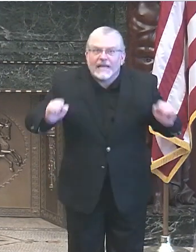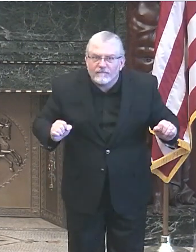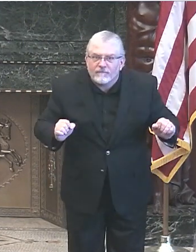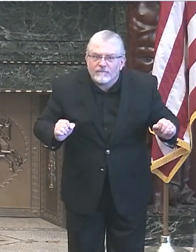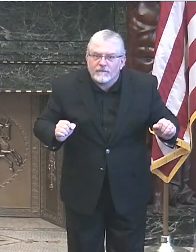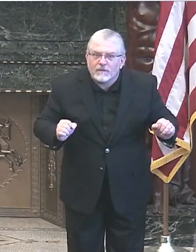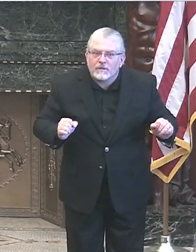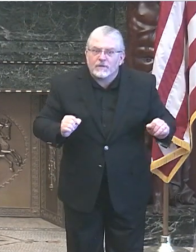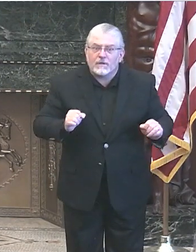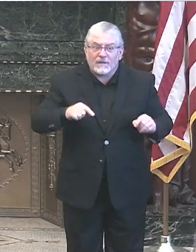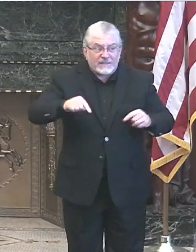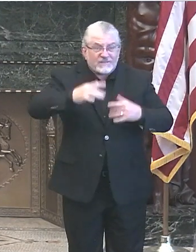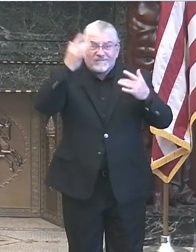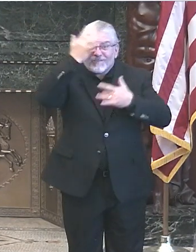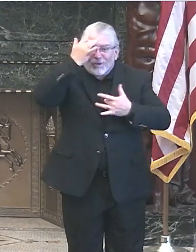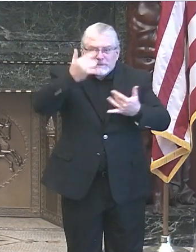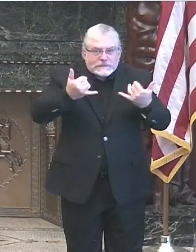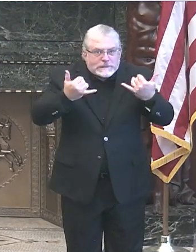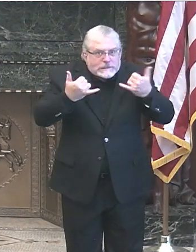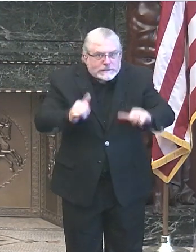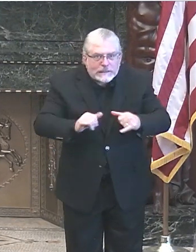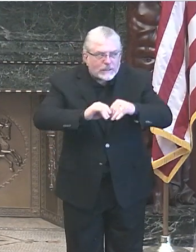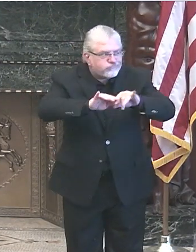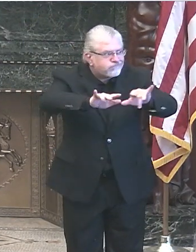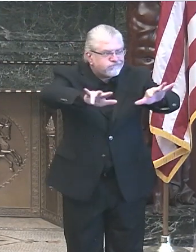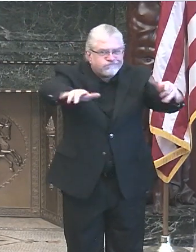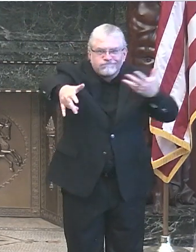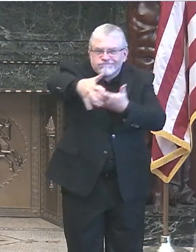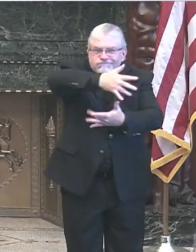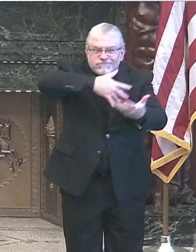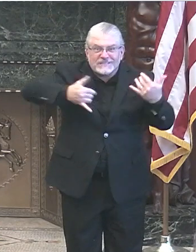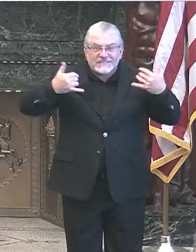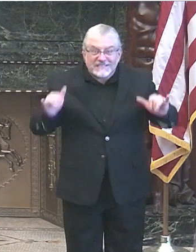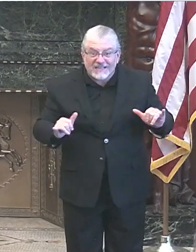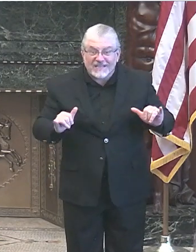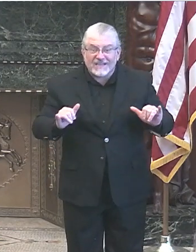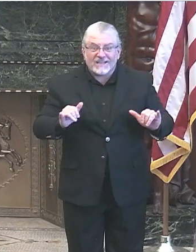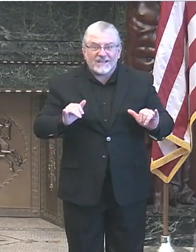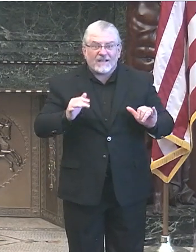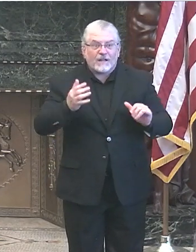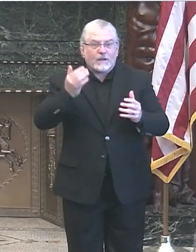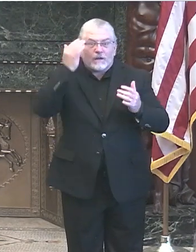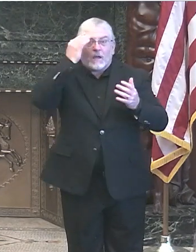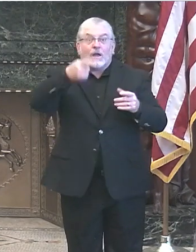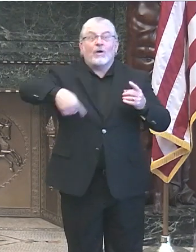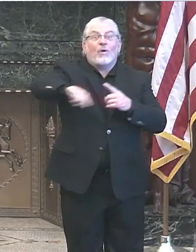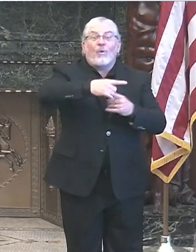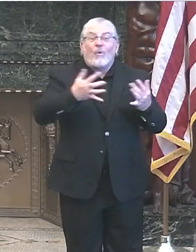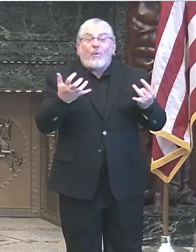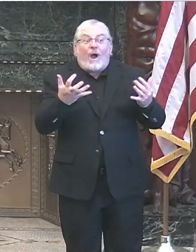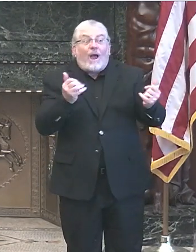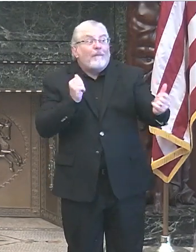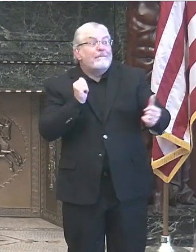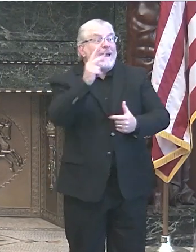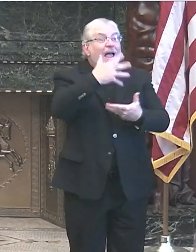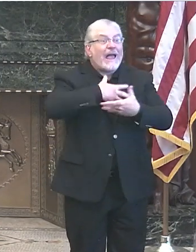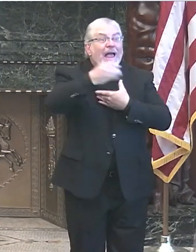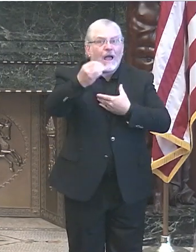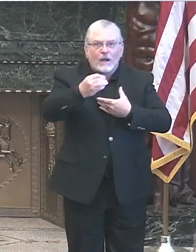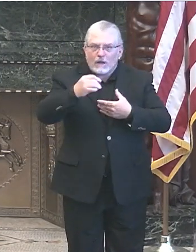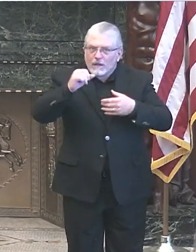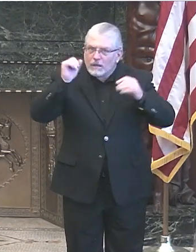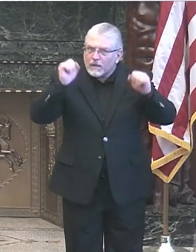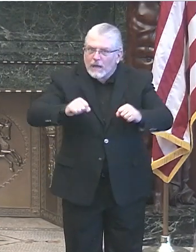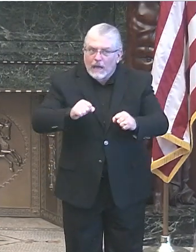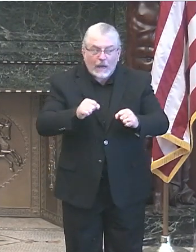circulating. If we start behaving as we had before, with lots of social contact, there's no question that the virus will surge again. So